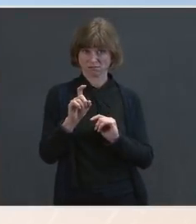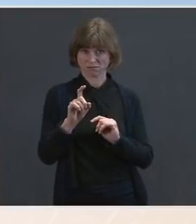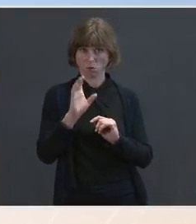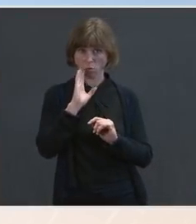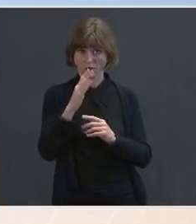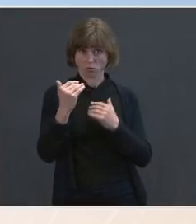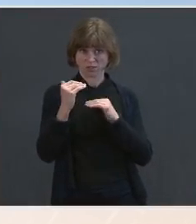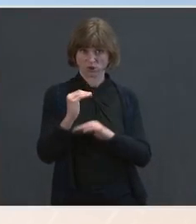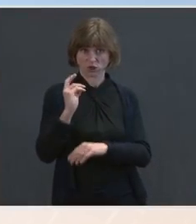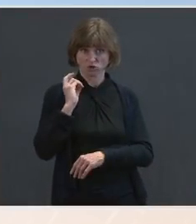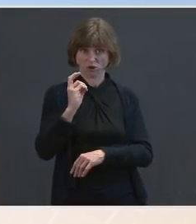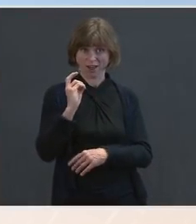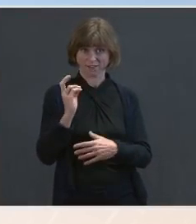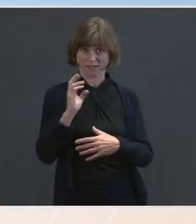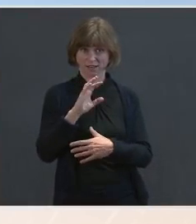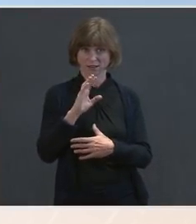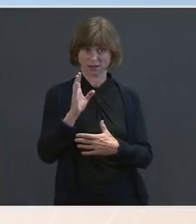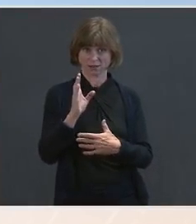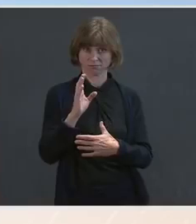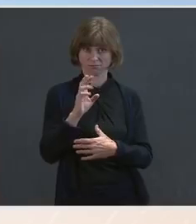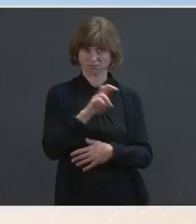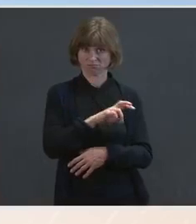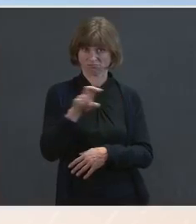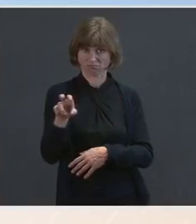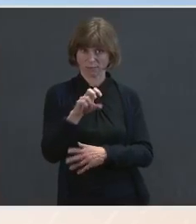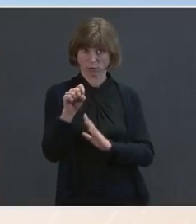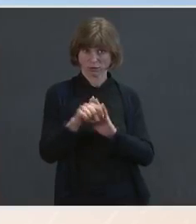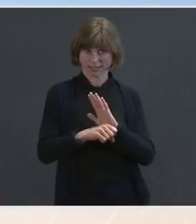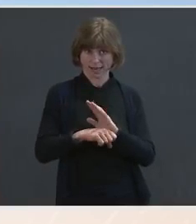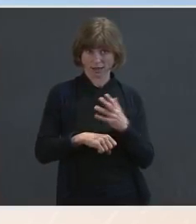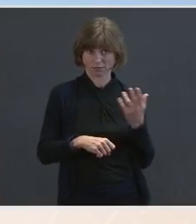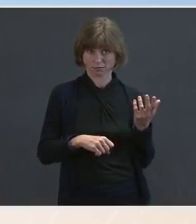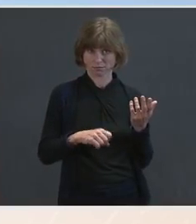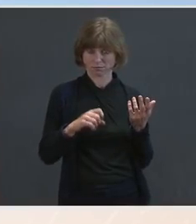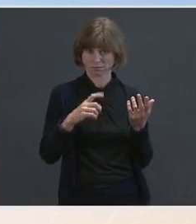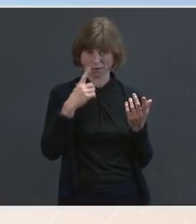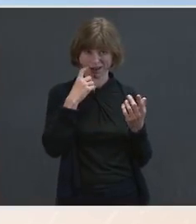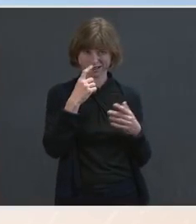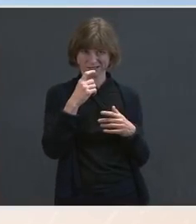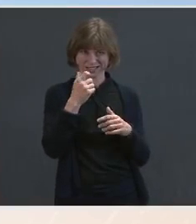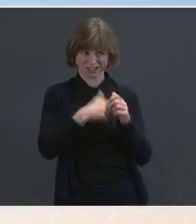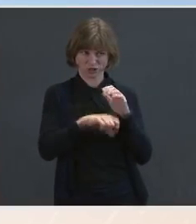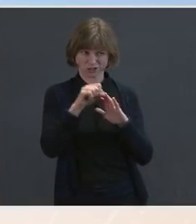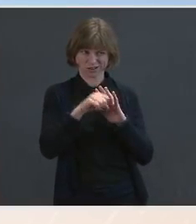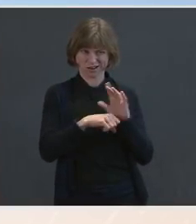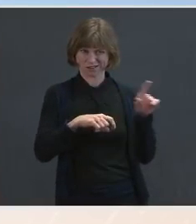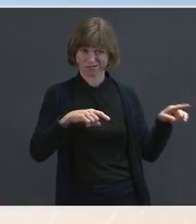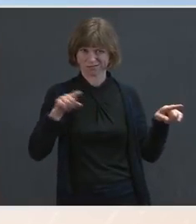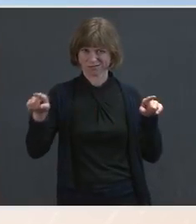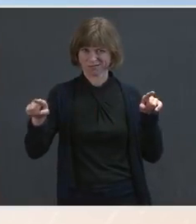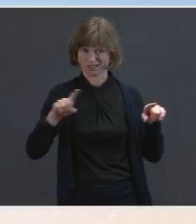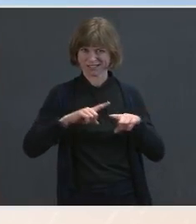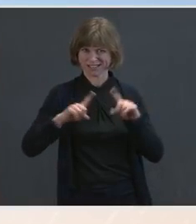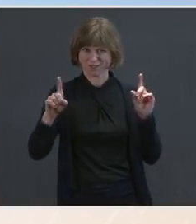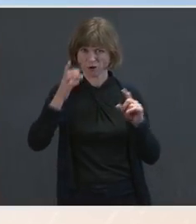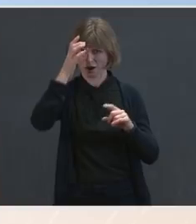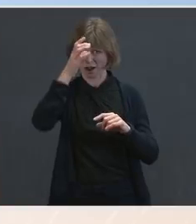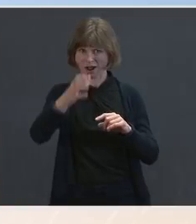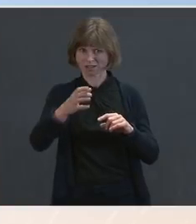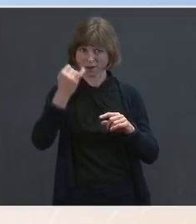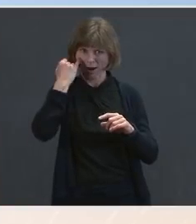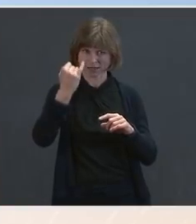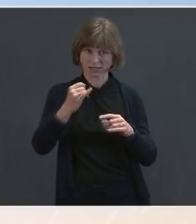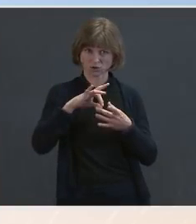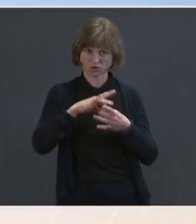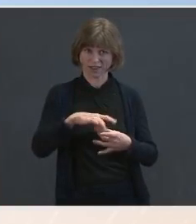states when different states have such different ideas about how to fight COVID? And would you encourage or discourage other Americans